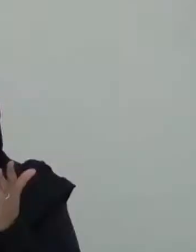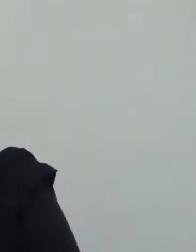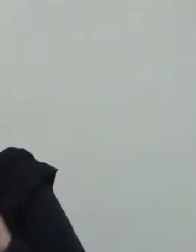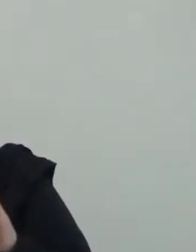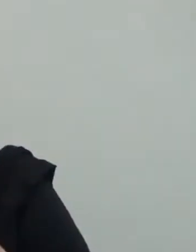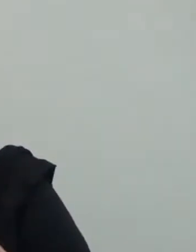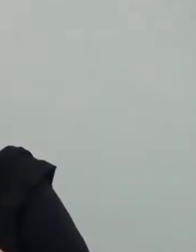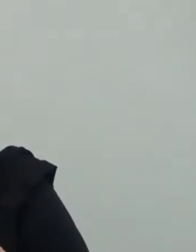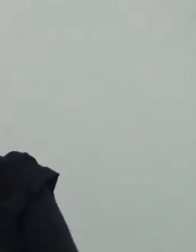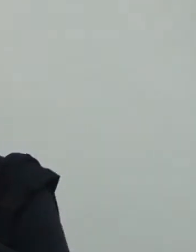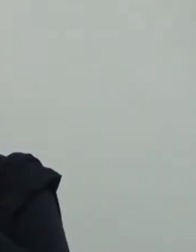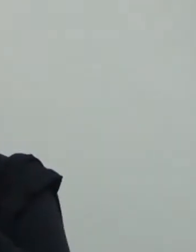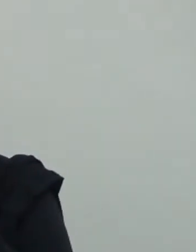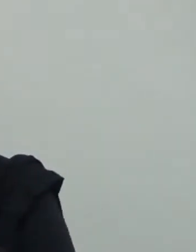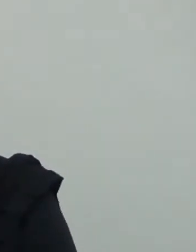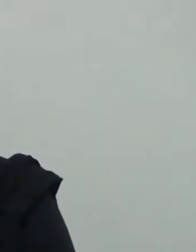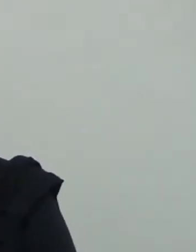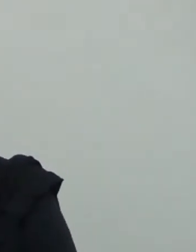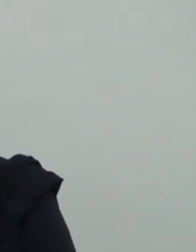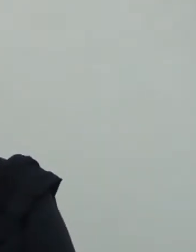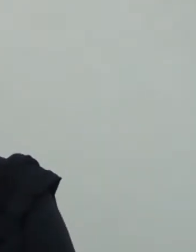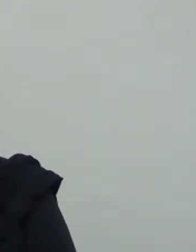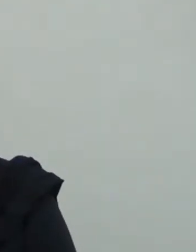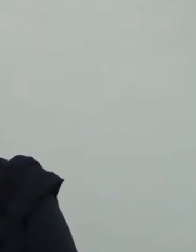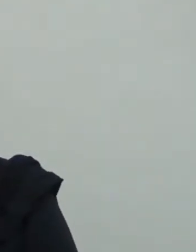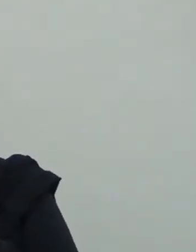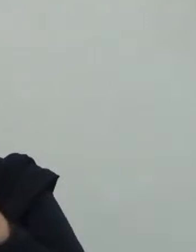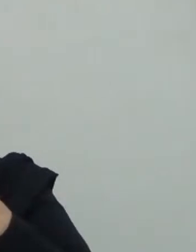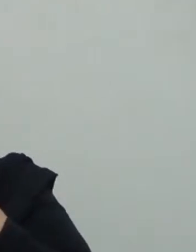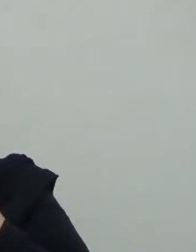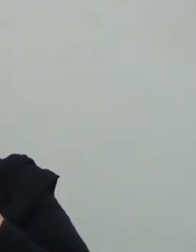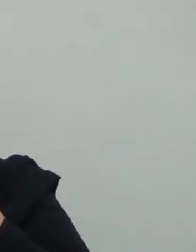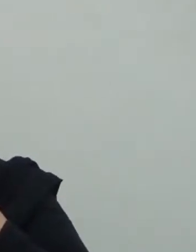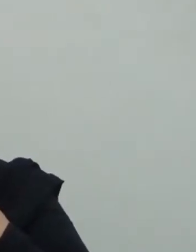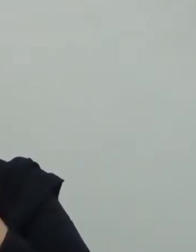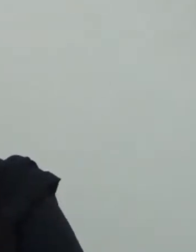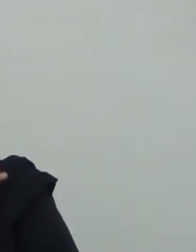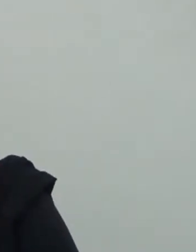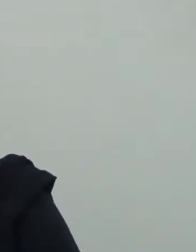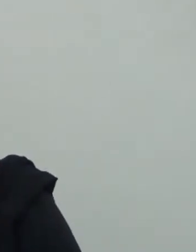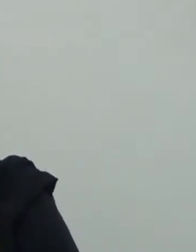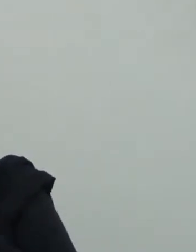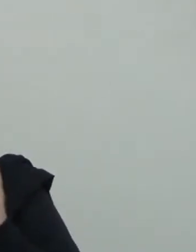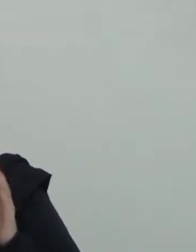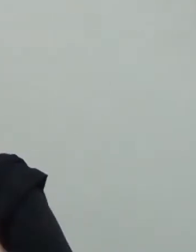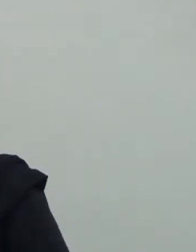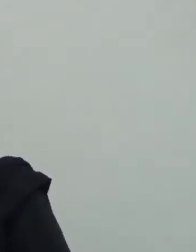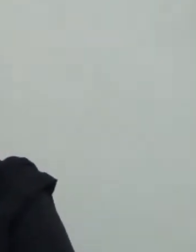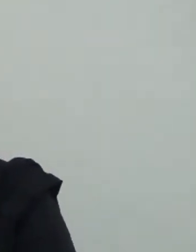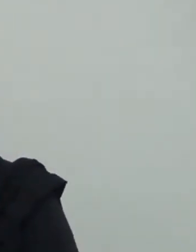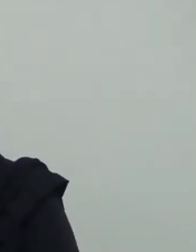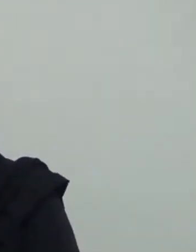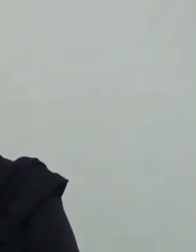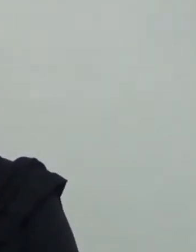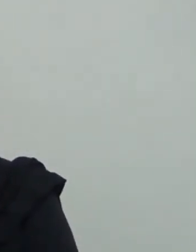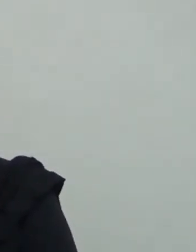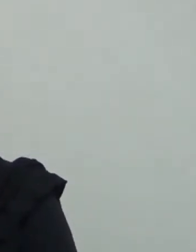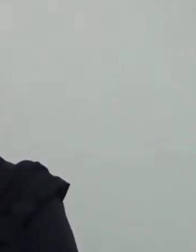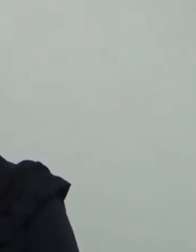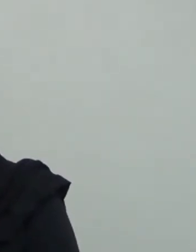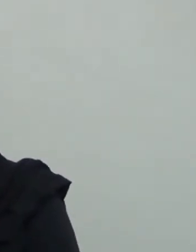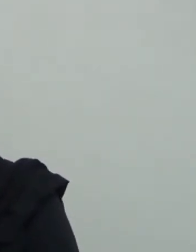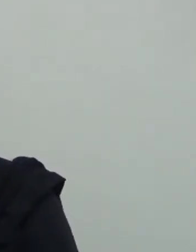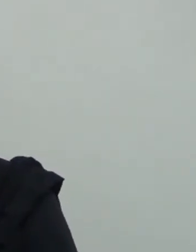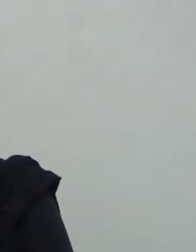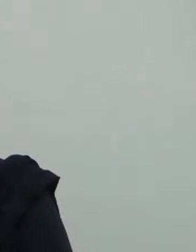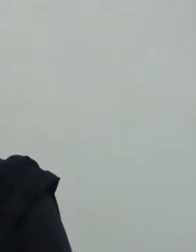and myself, and to send forth what will benefit me in my eternal abode, i.e. in the hereafter.